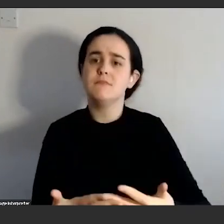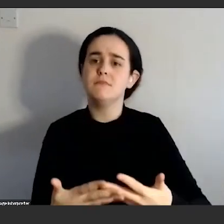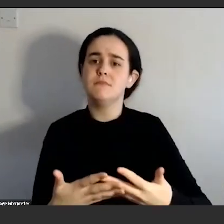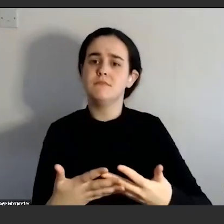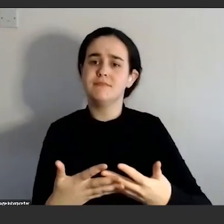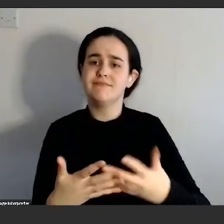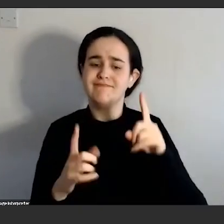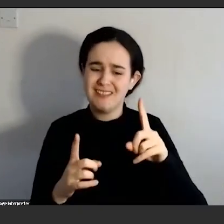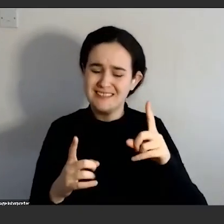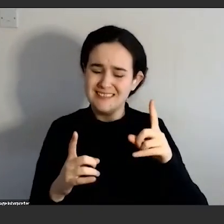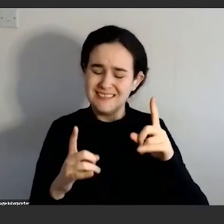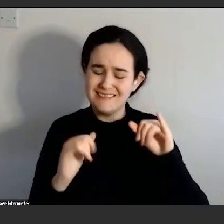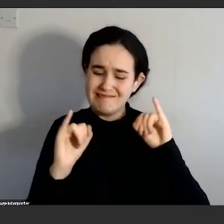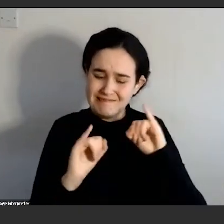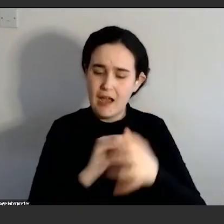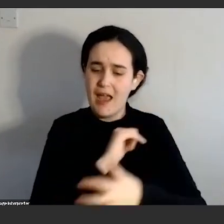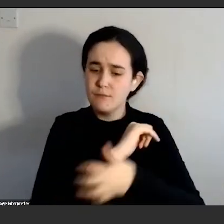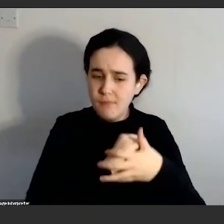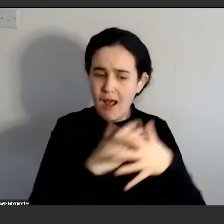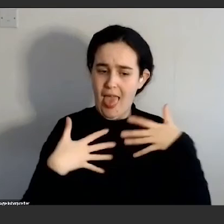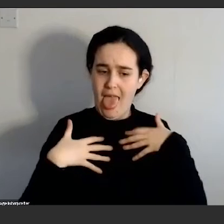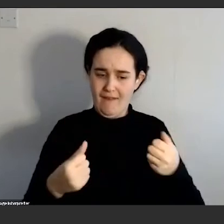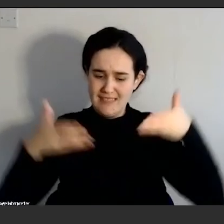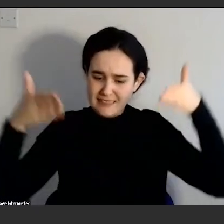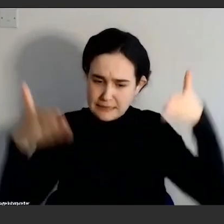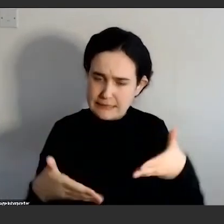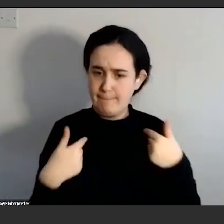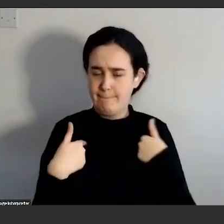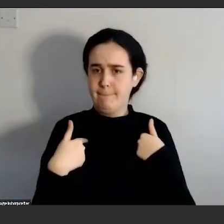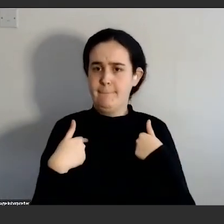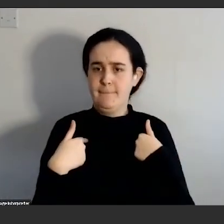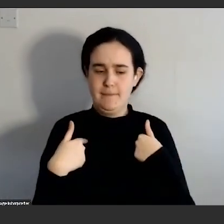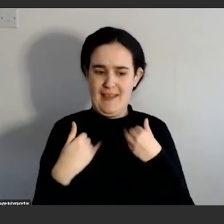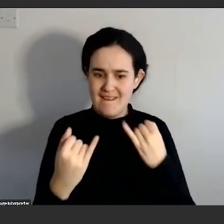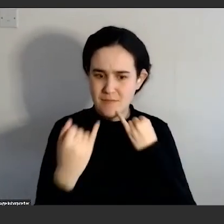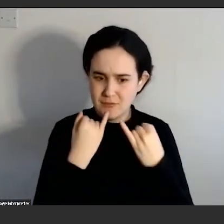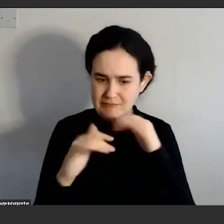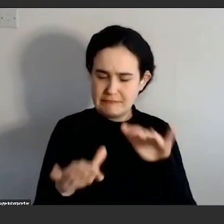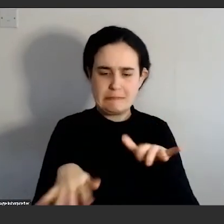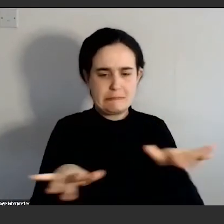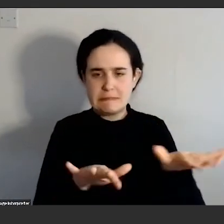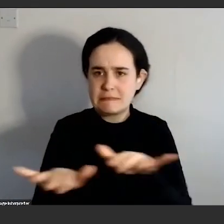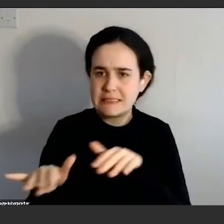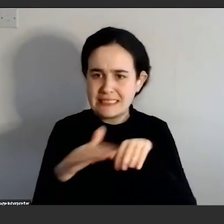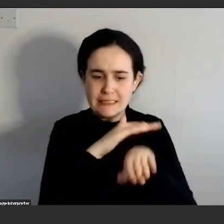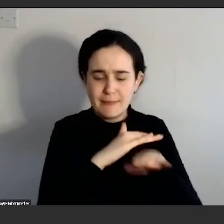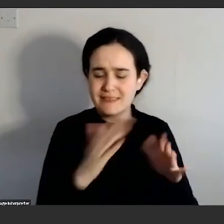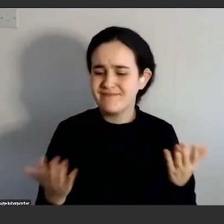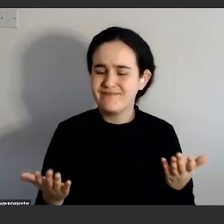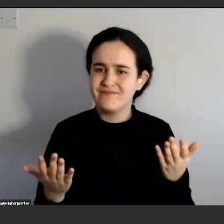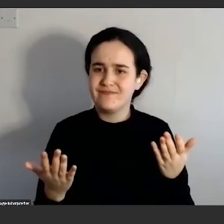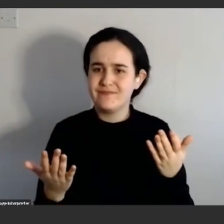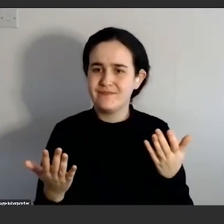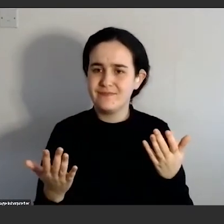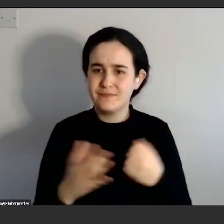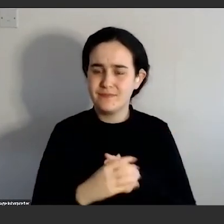me that long. So if this is my plight, imagine, just think about what others have been going through. Chris, do you know what's coming up at the end of our